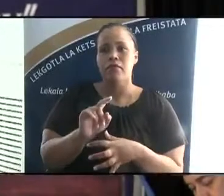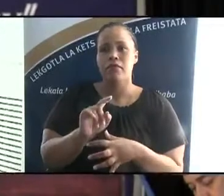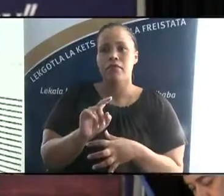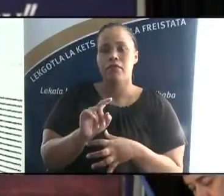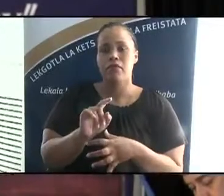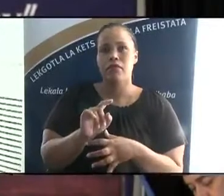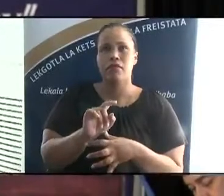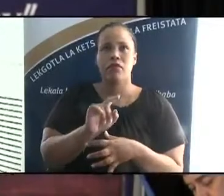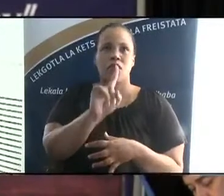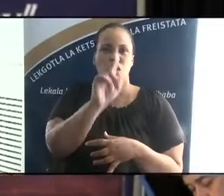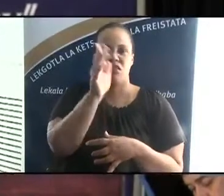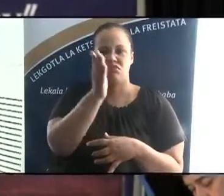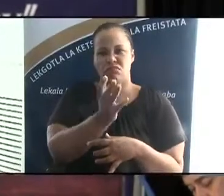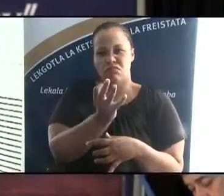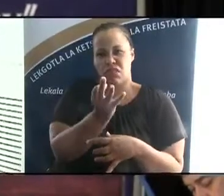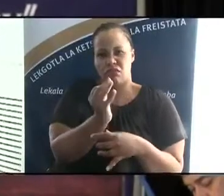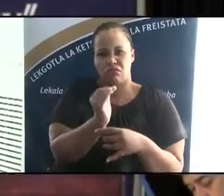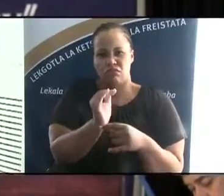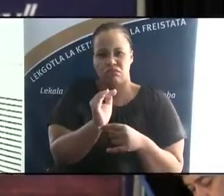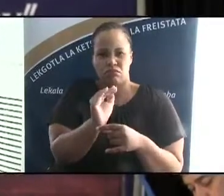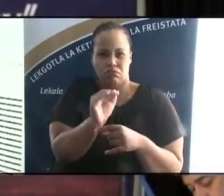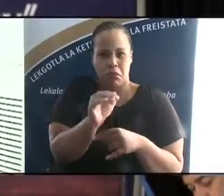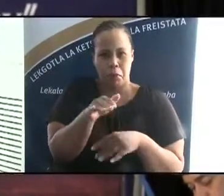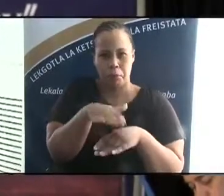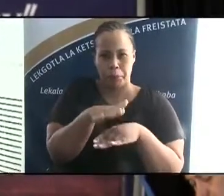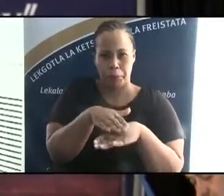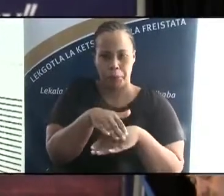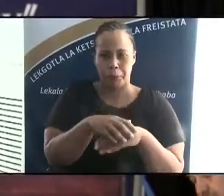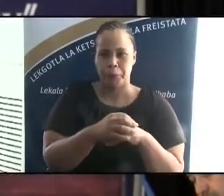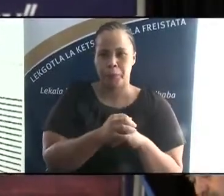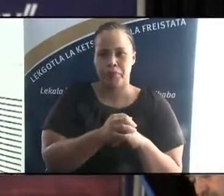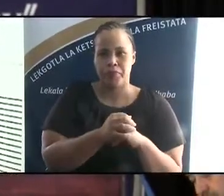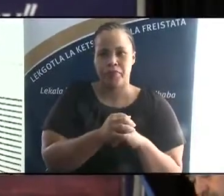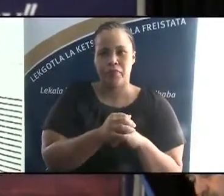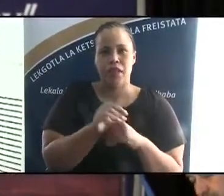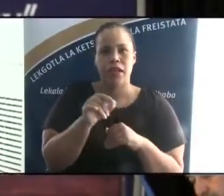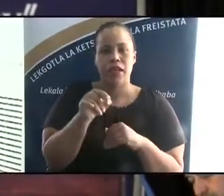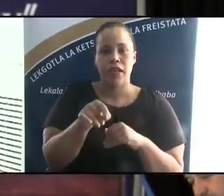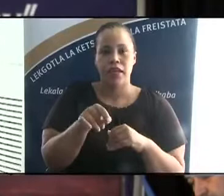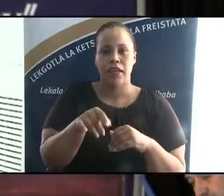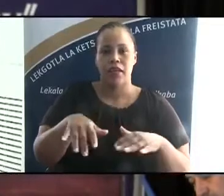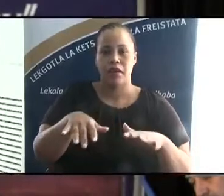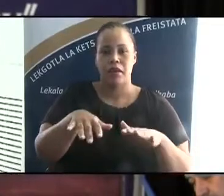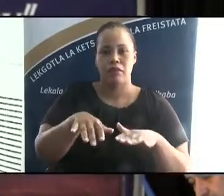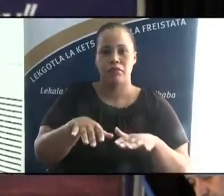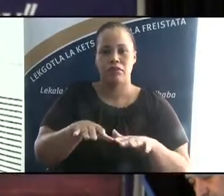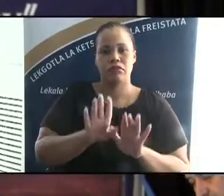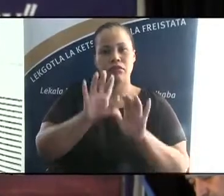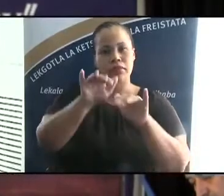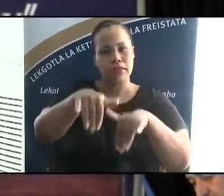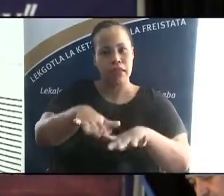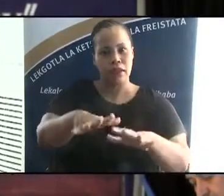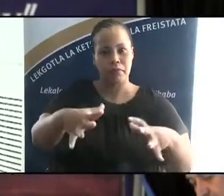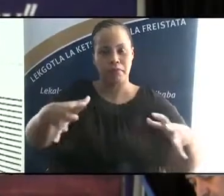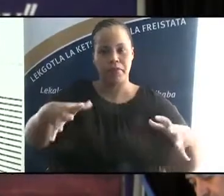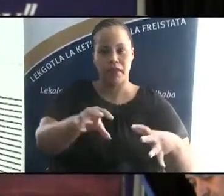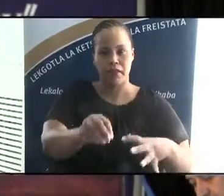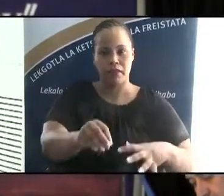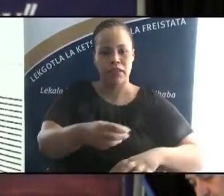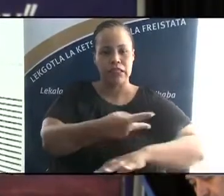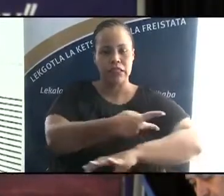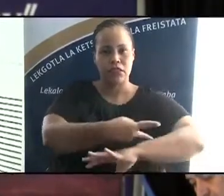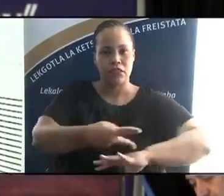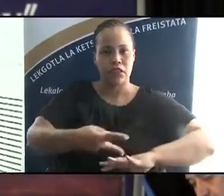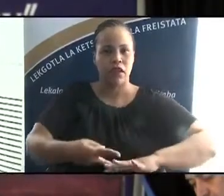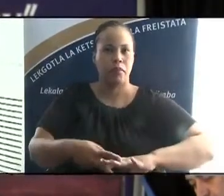more than a third of its geographical area. Home to the biggest dam in South Africa, rich in sheep and